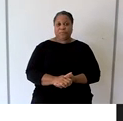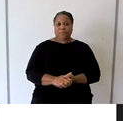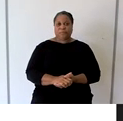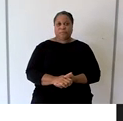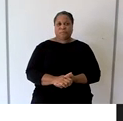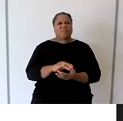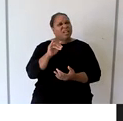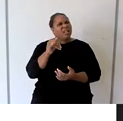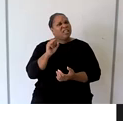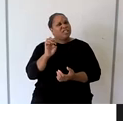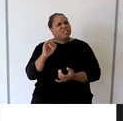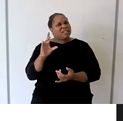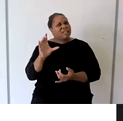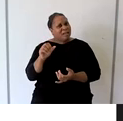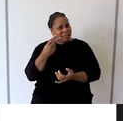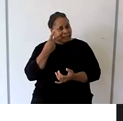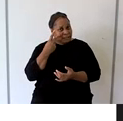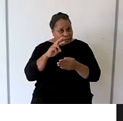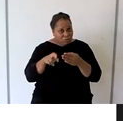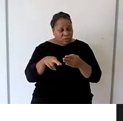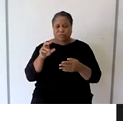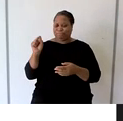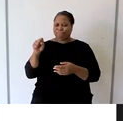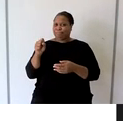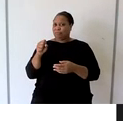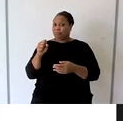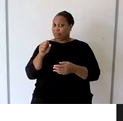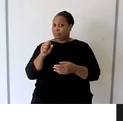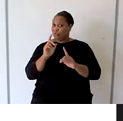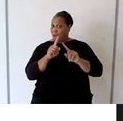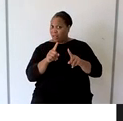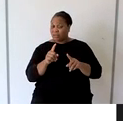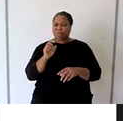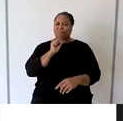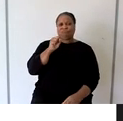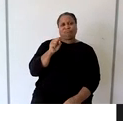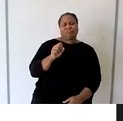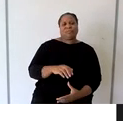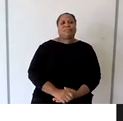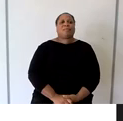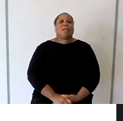can you see the results? Yep. Okay, if you want, to speak to them. Yeah, sure.